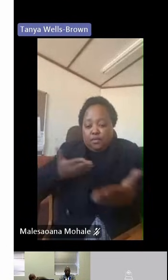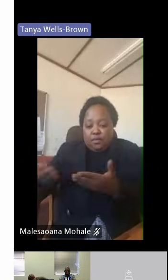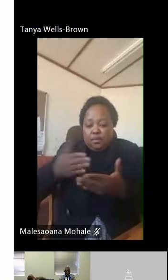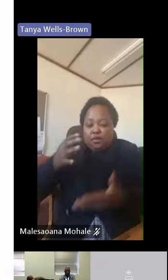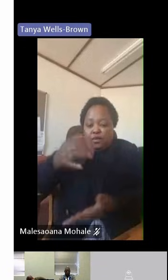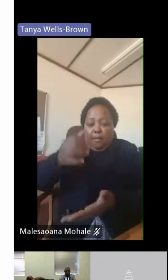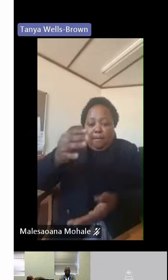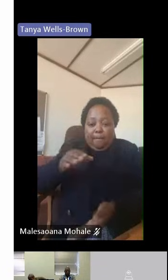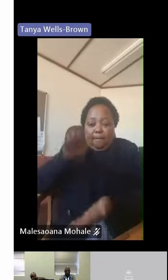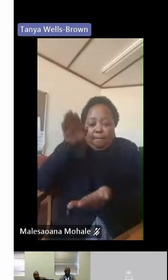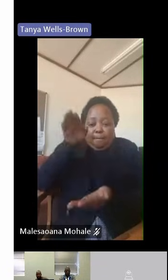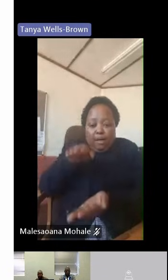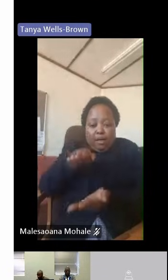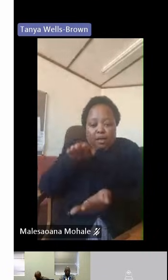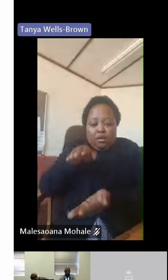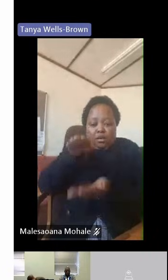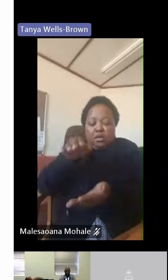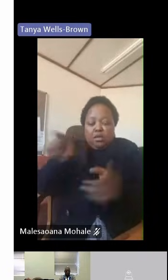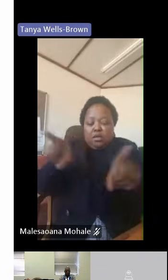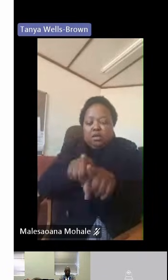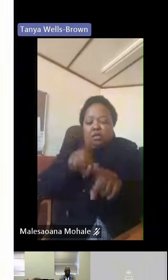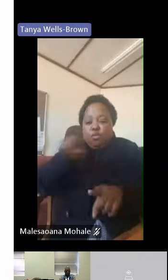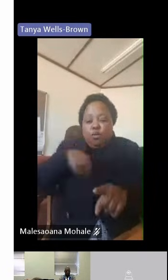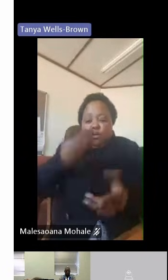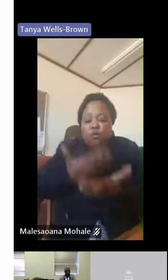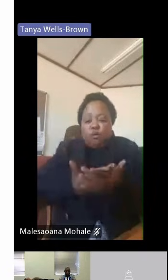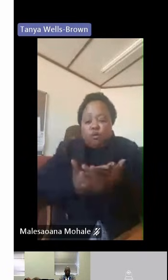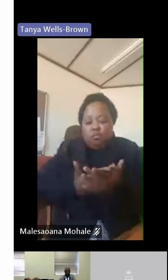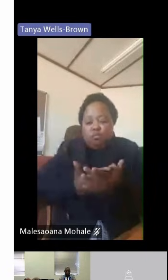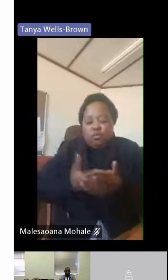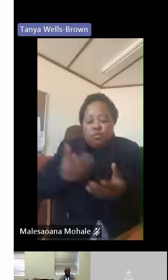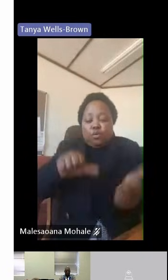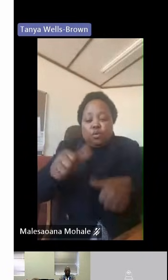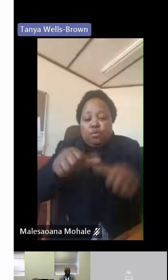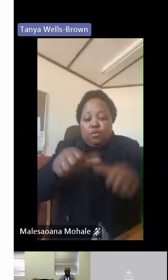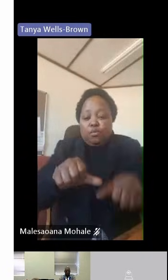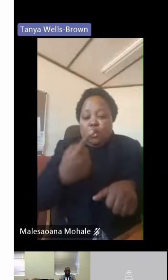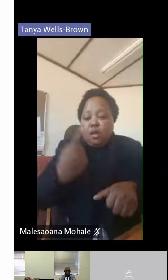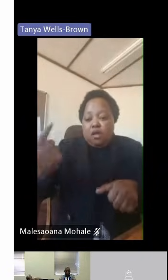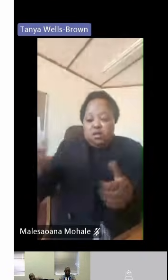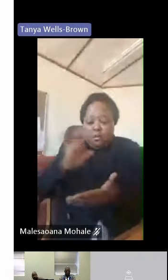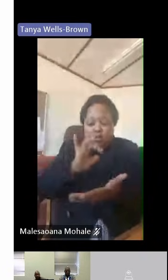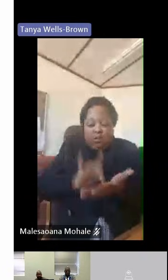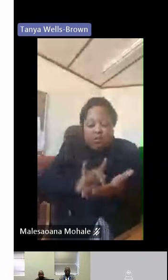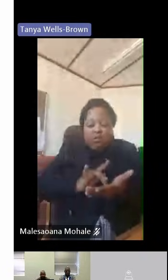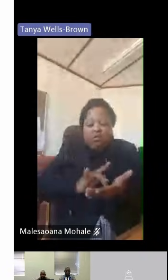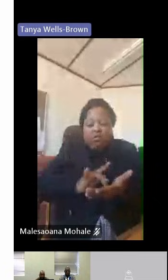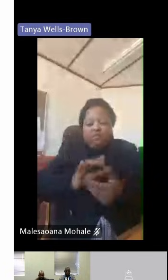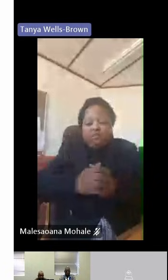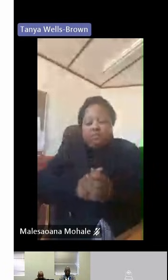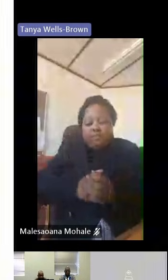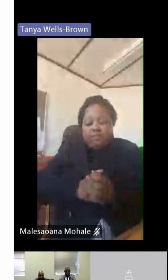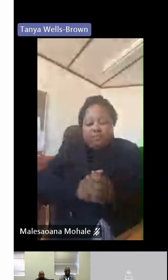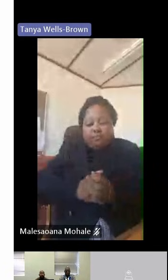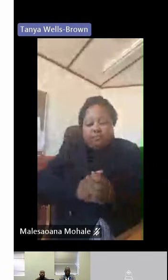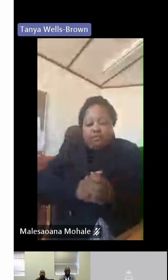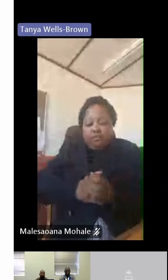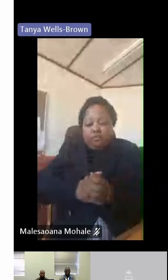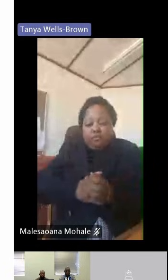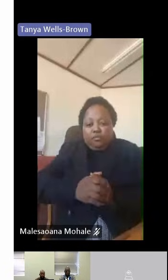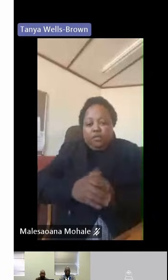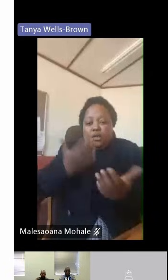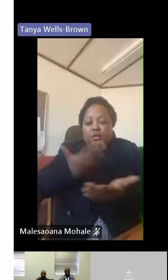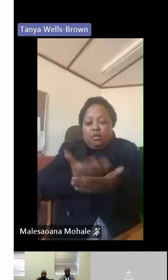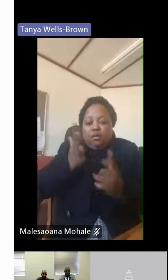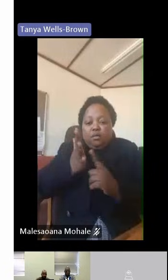sector across these elements: health, justice and policing, and social services. And given the interest of time, I'm not going to